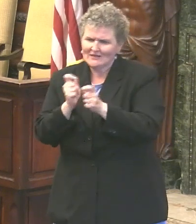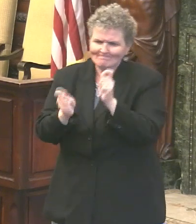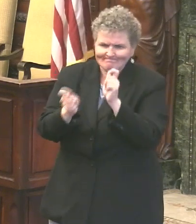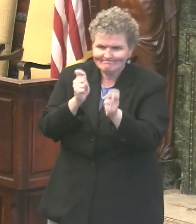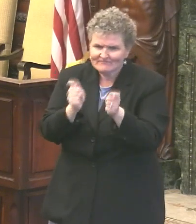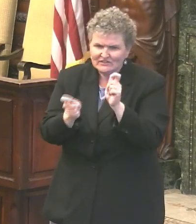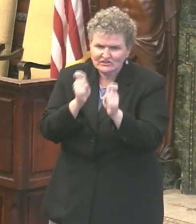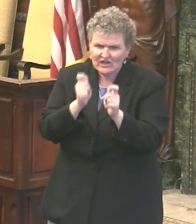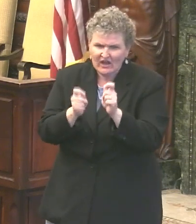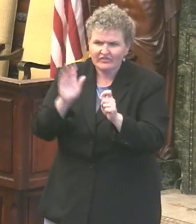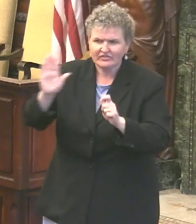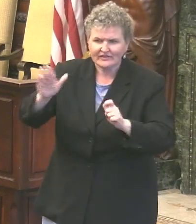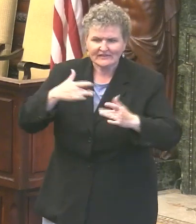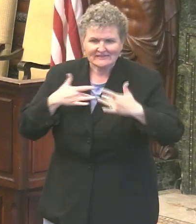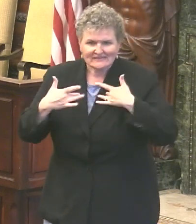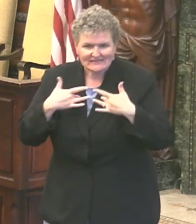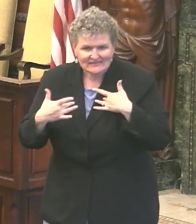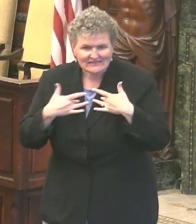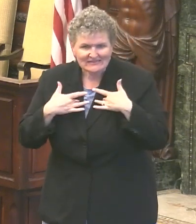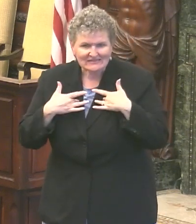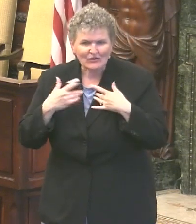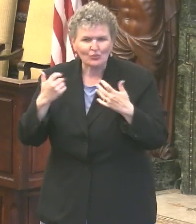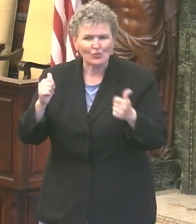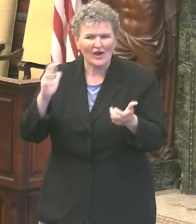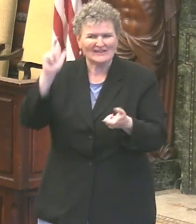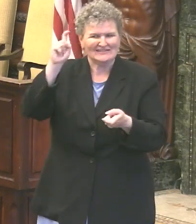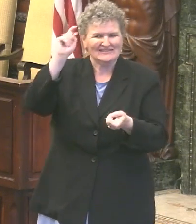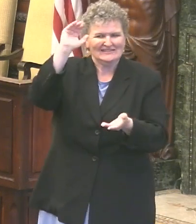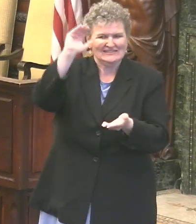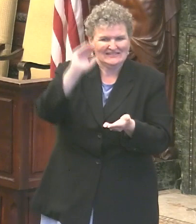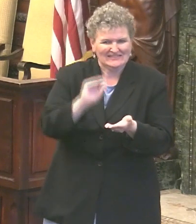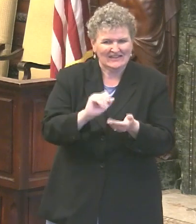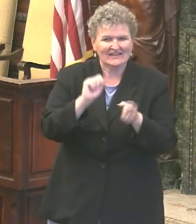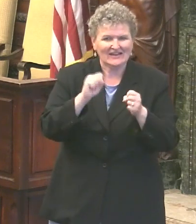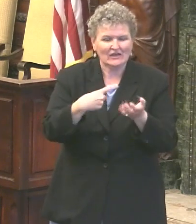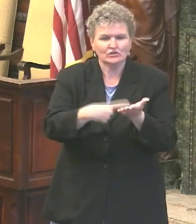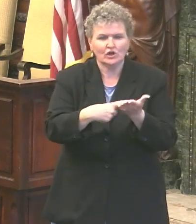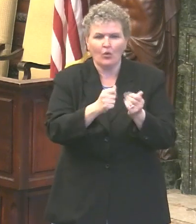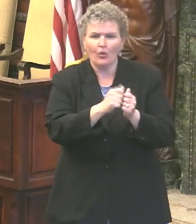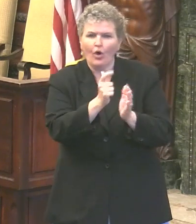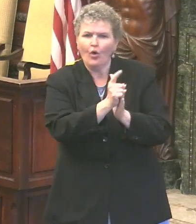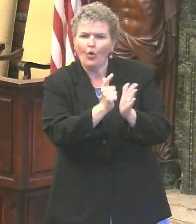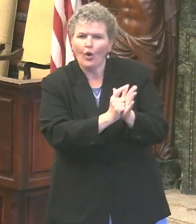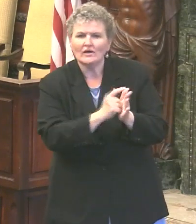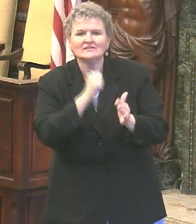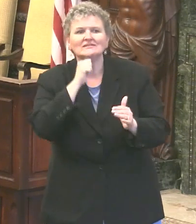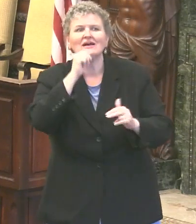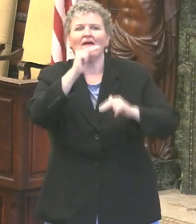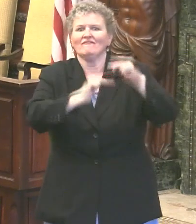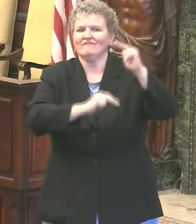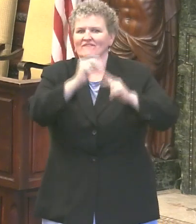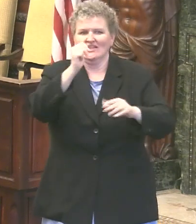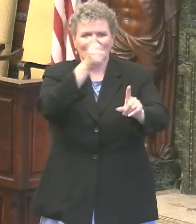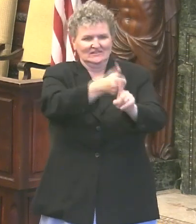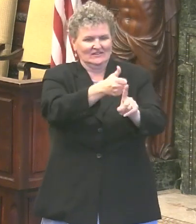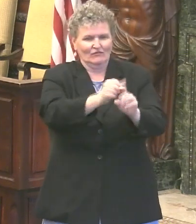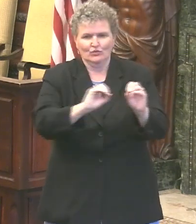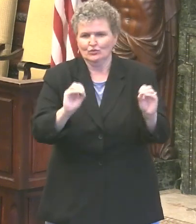those concerns, but certainly not because of the facility itself. All right.